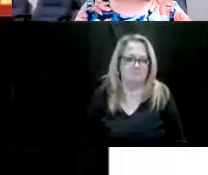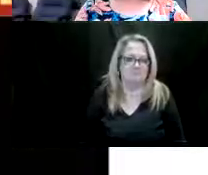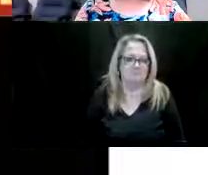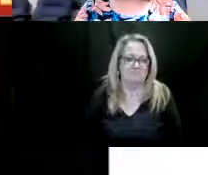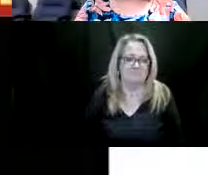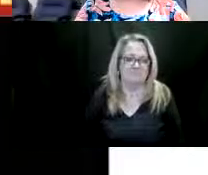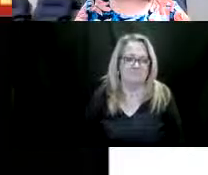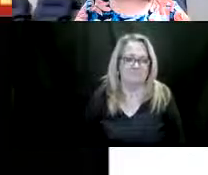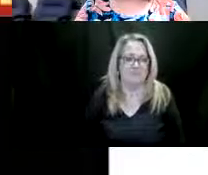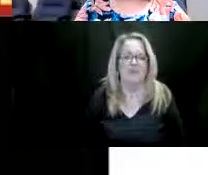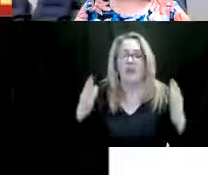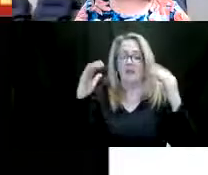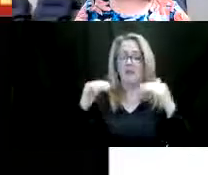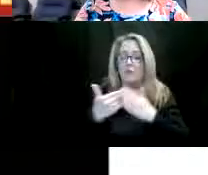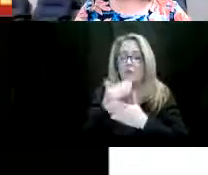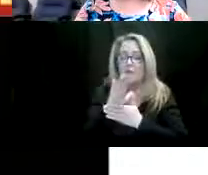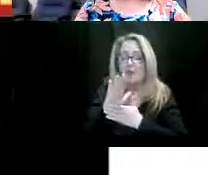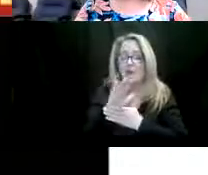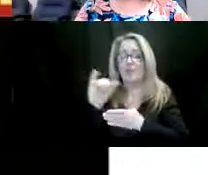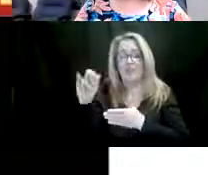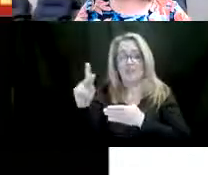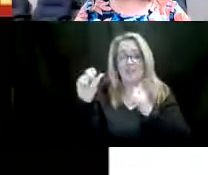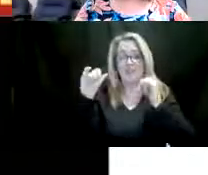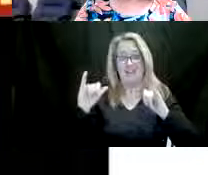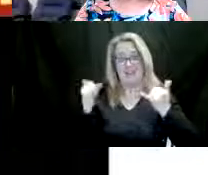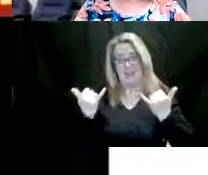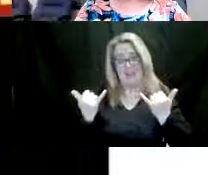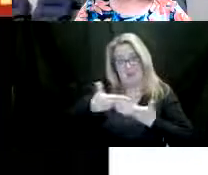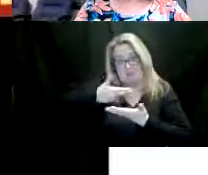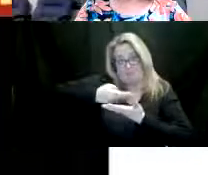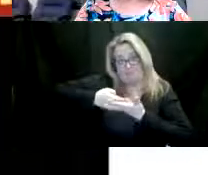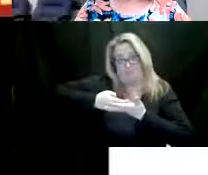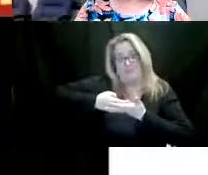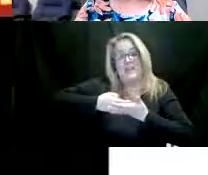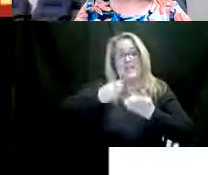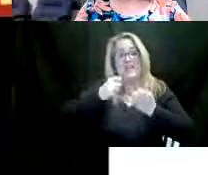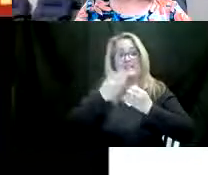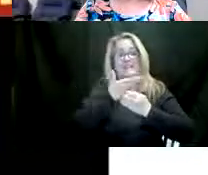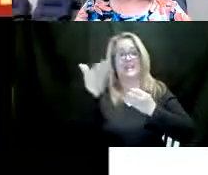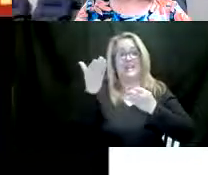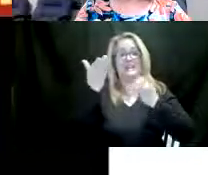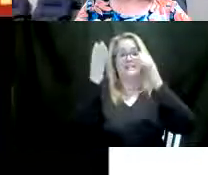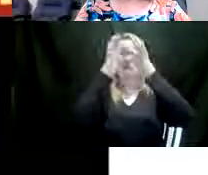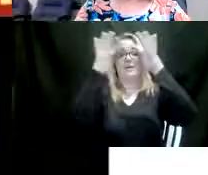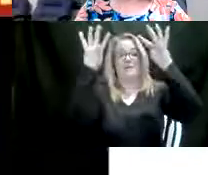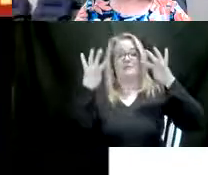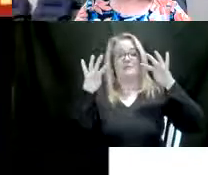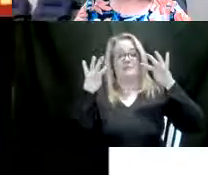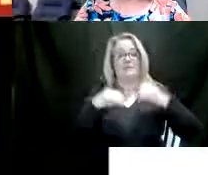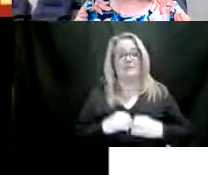New video segment. Jack lies on his back in a little room with objects suspended over his upper body and feet.